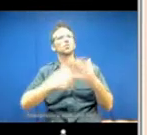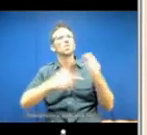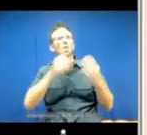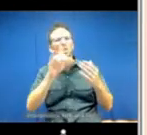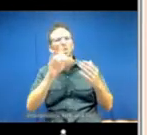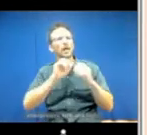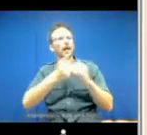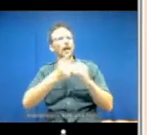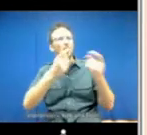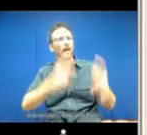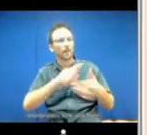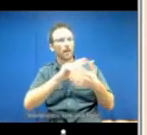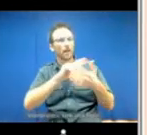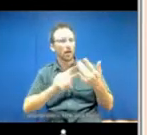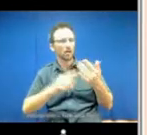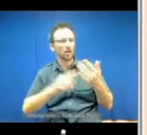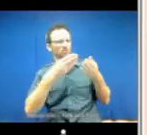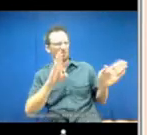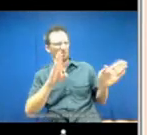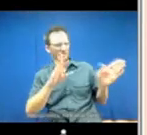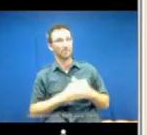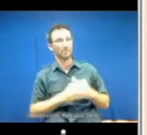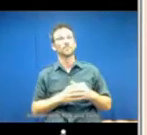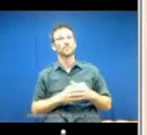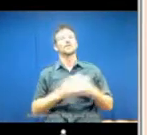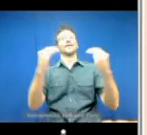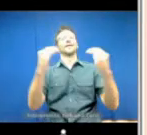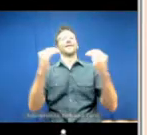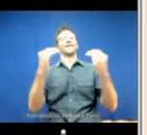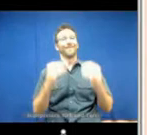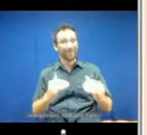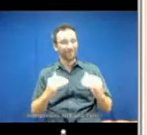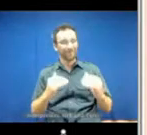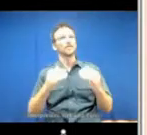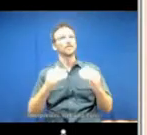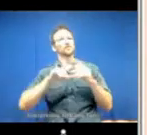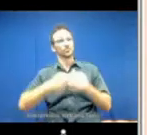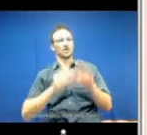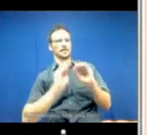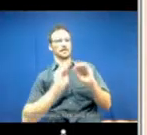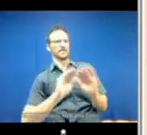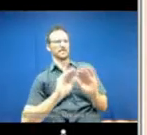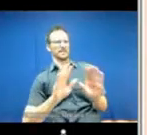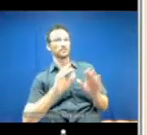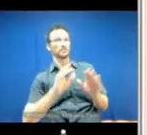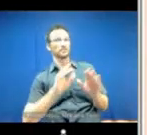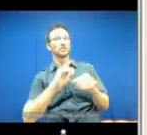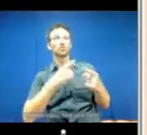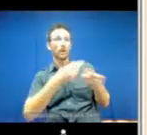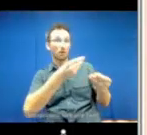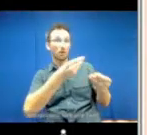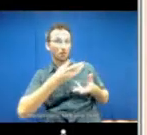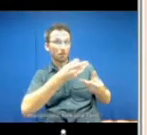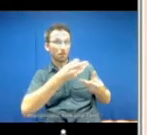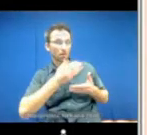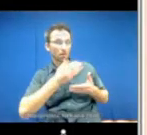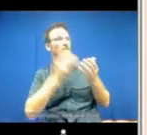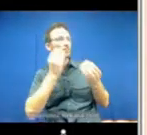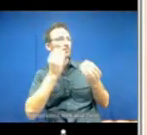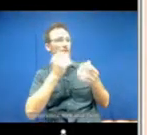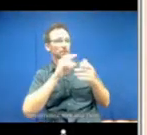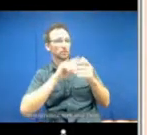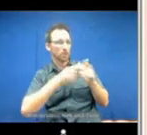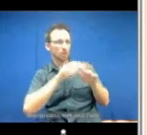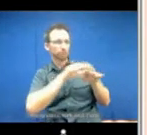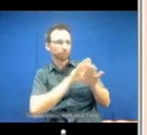And then you go into a clarification phase after you've gotten some information. You go back as the attorney and you kind of